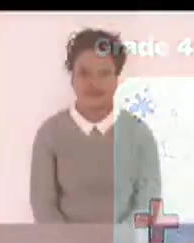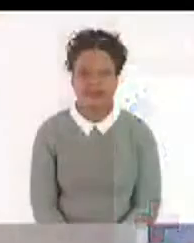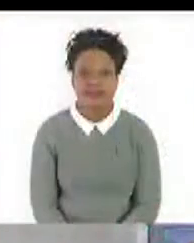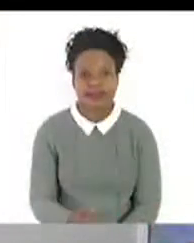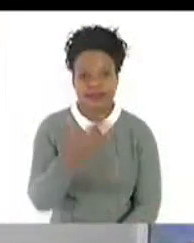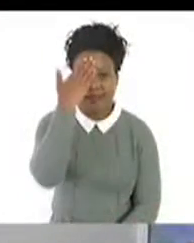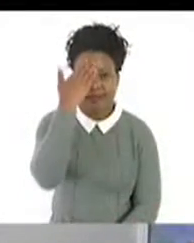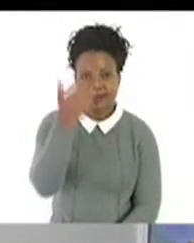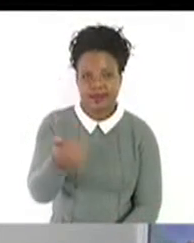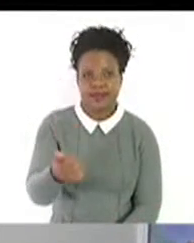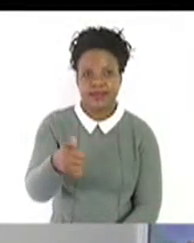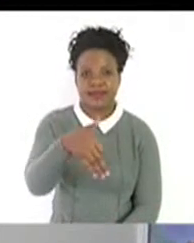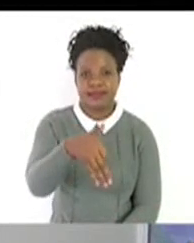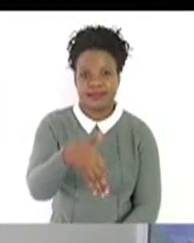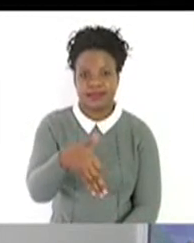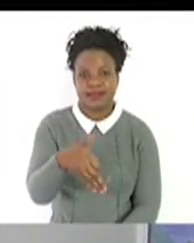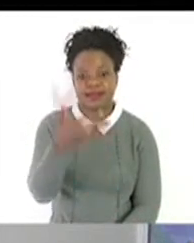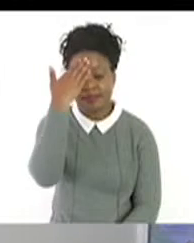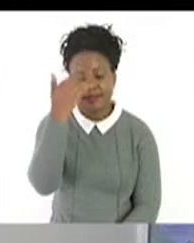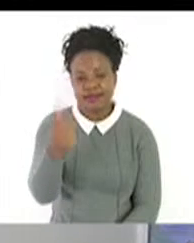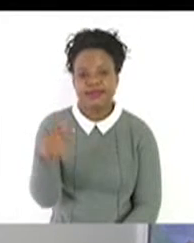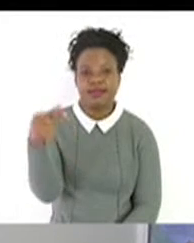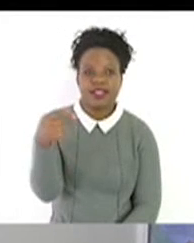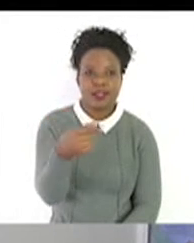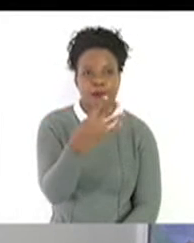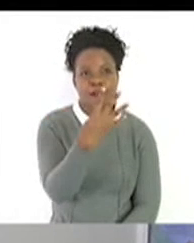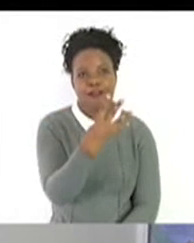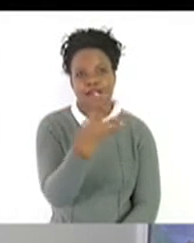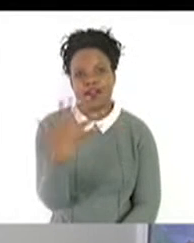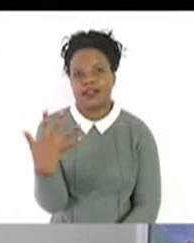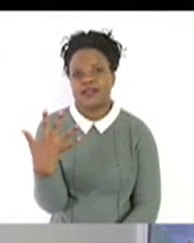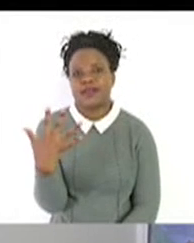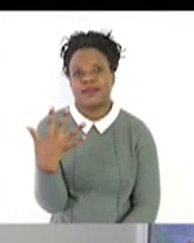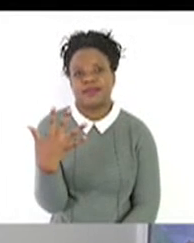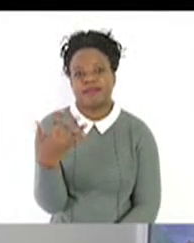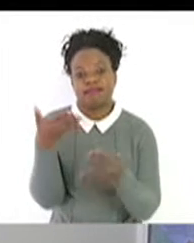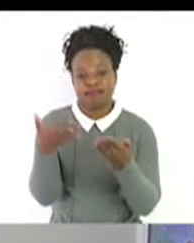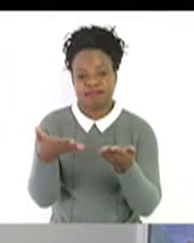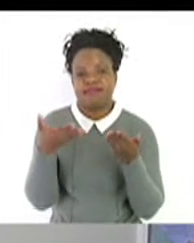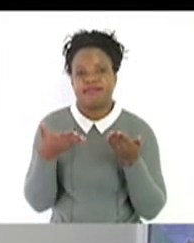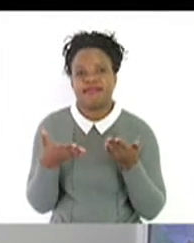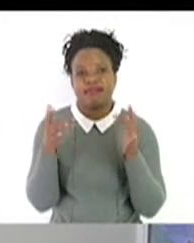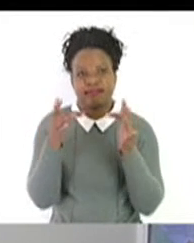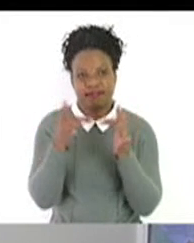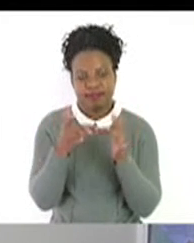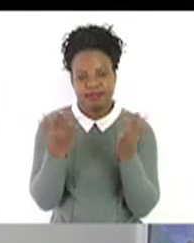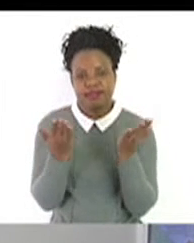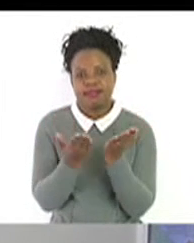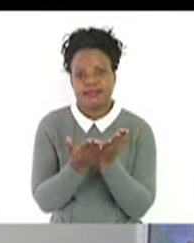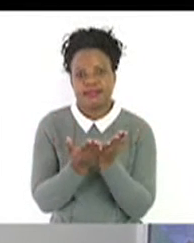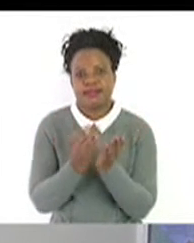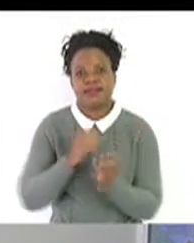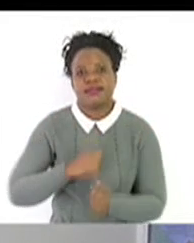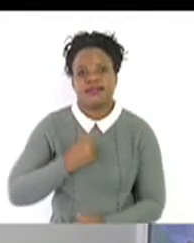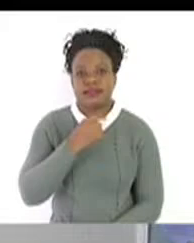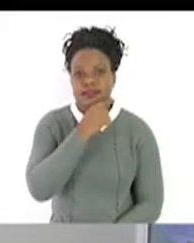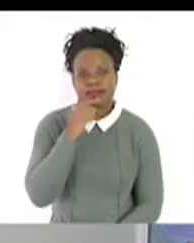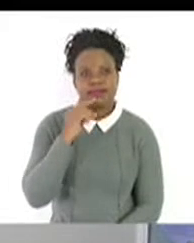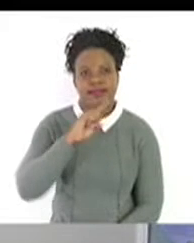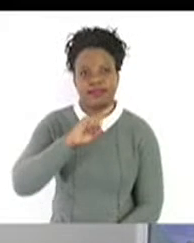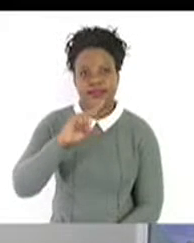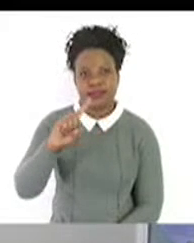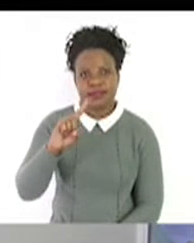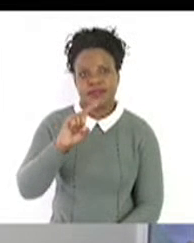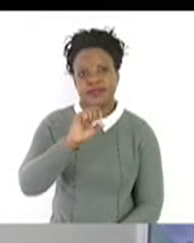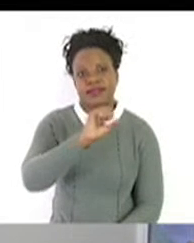Hello, Namibia. Hello, grade 4s and 5s. Welcome to MyZone online school. My name is